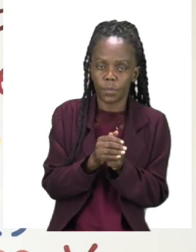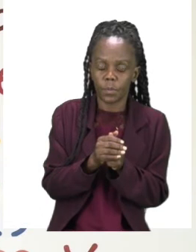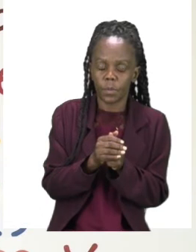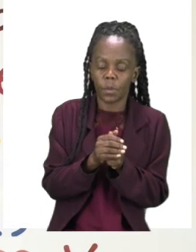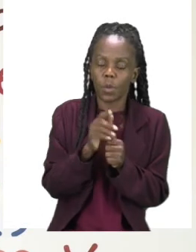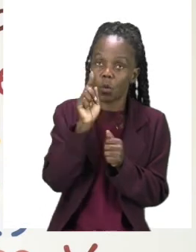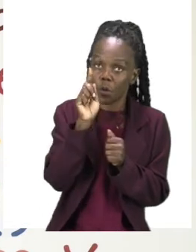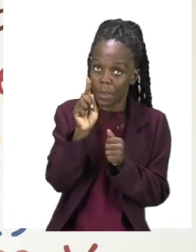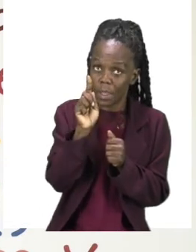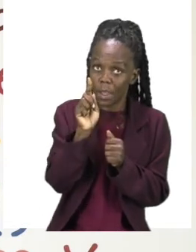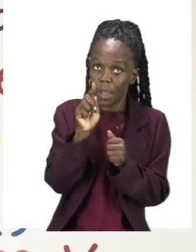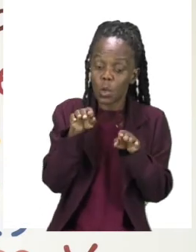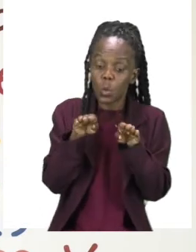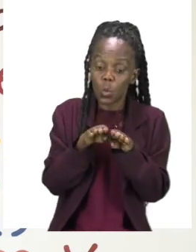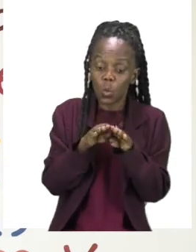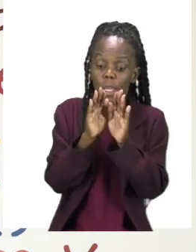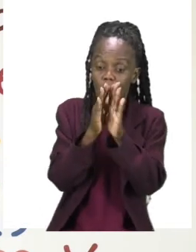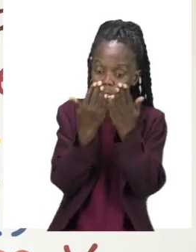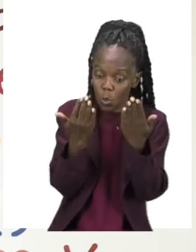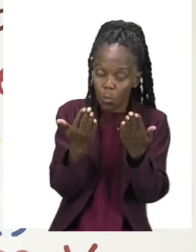booklet. You are going to go